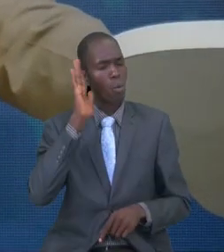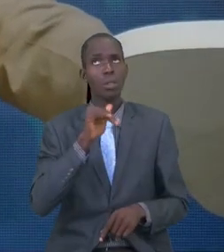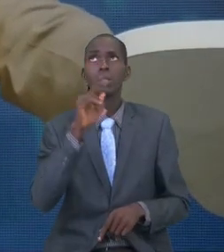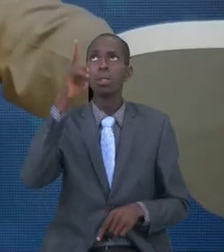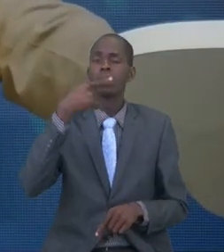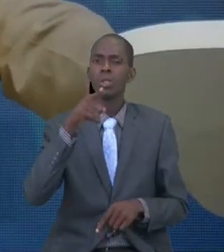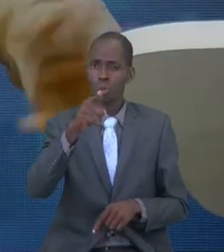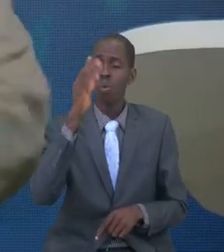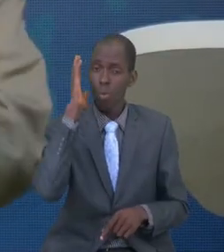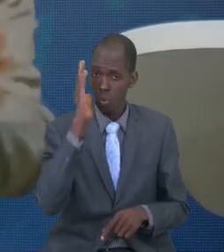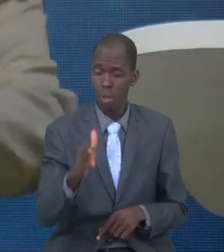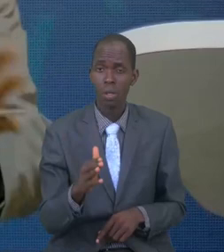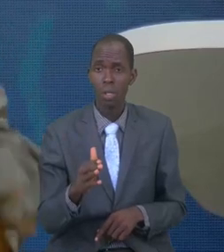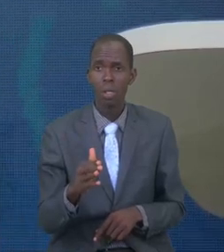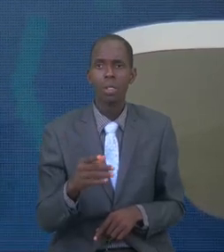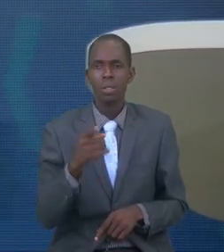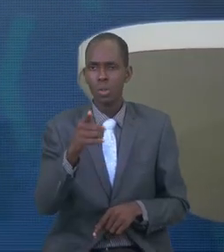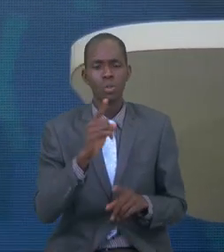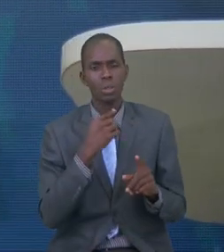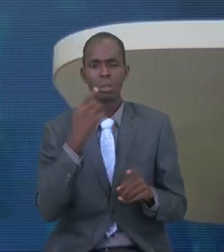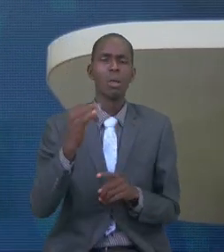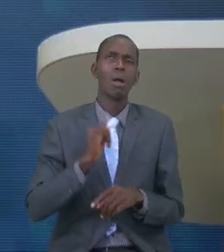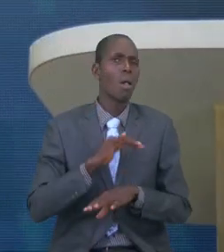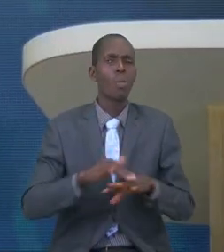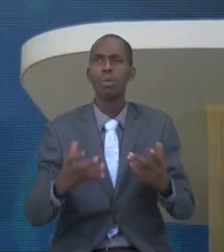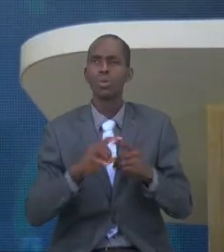will. I don't want to do anything